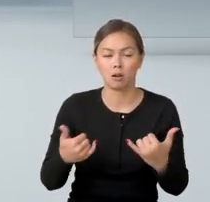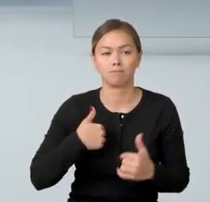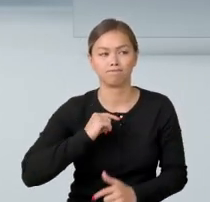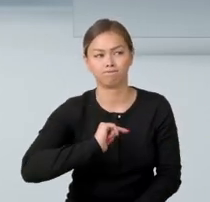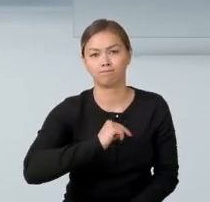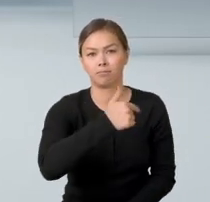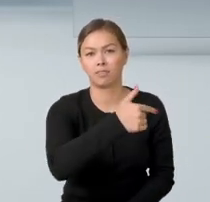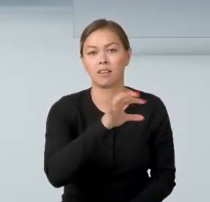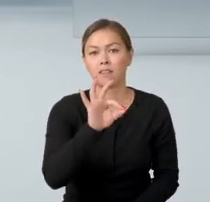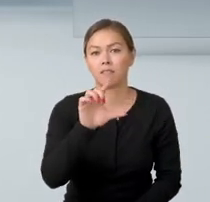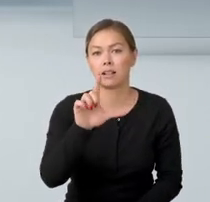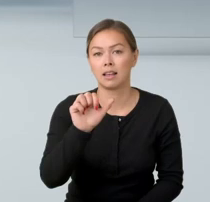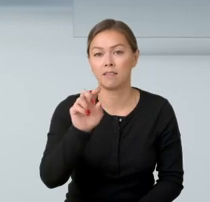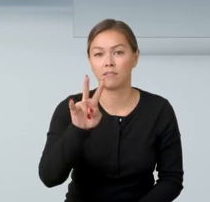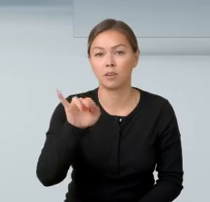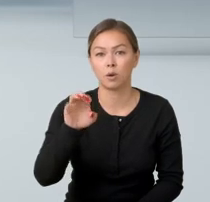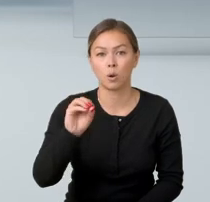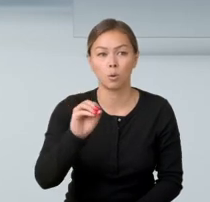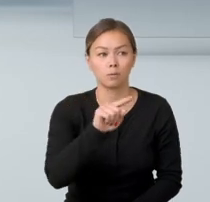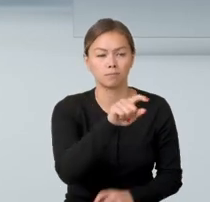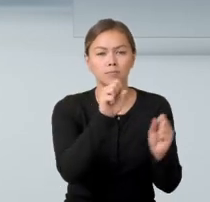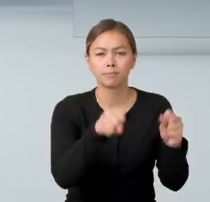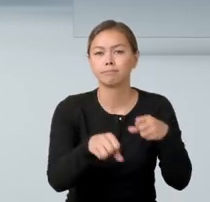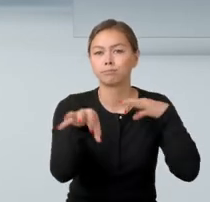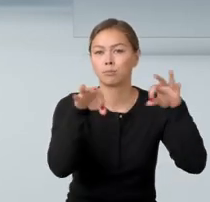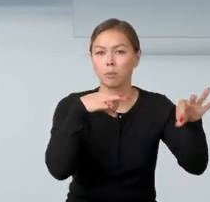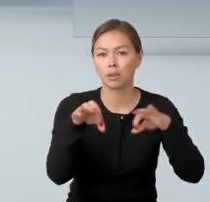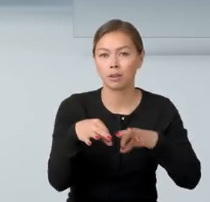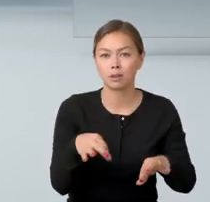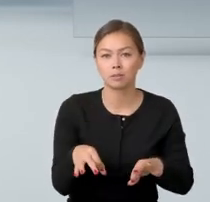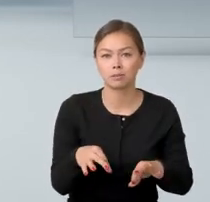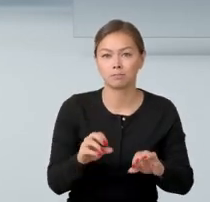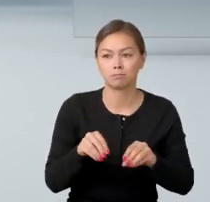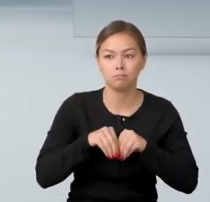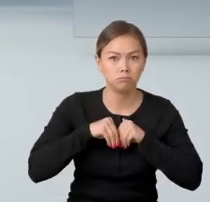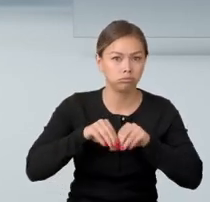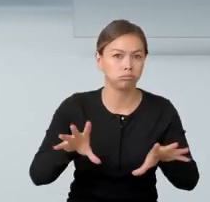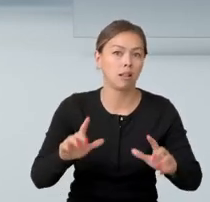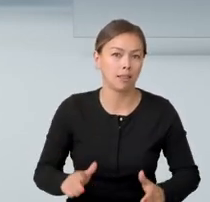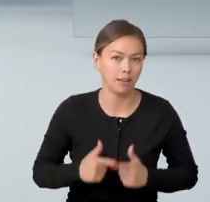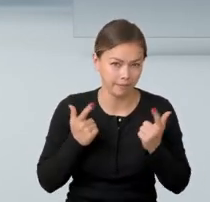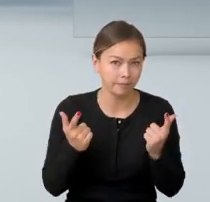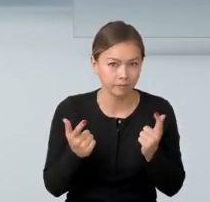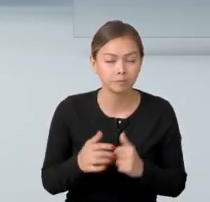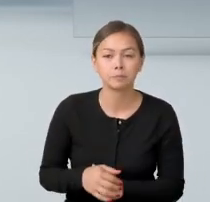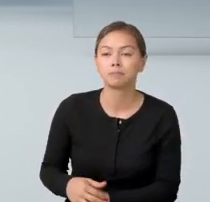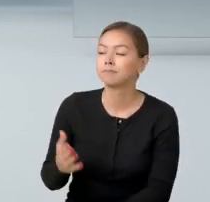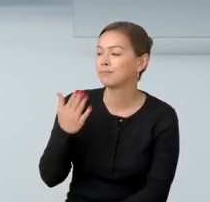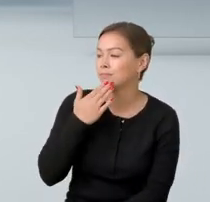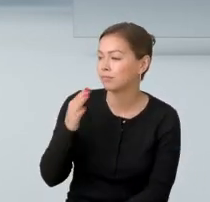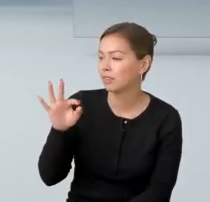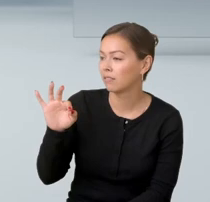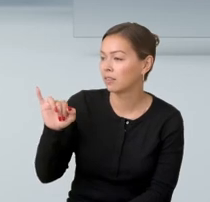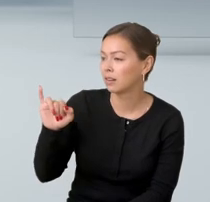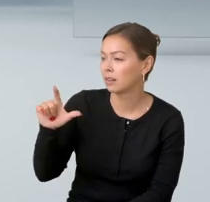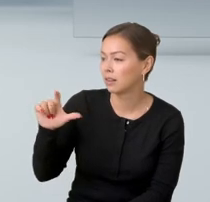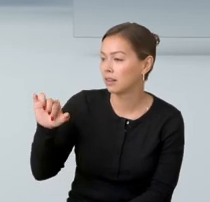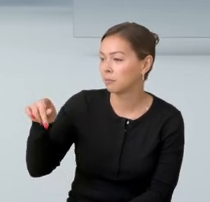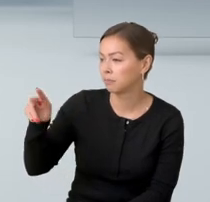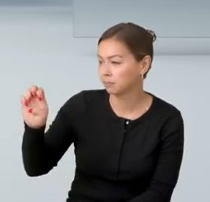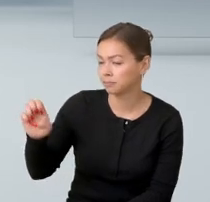solution configuration and I will pass to fly view again so he can prepare us for the go live